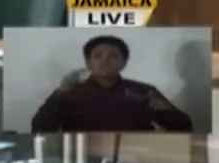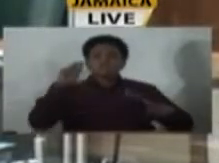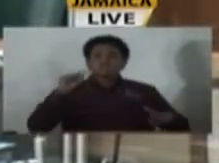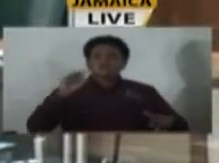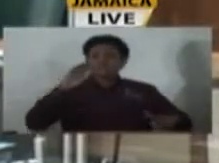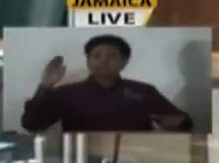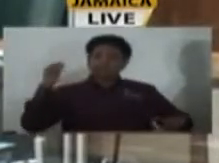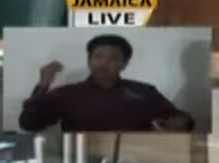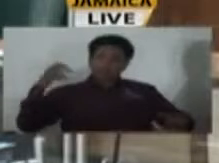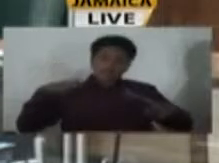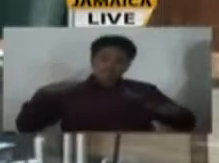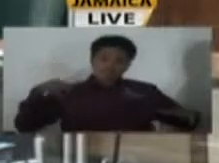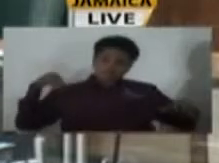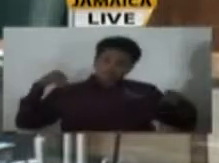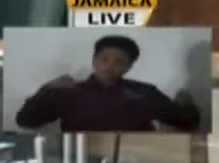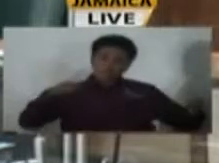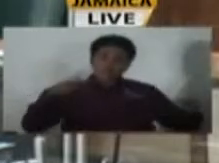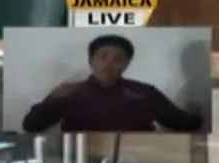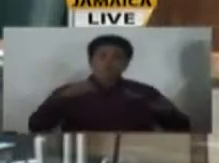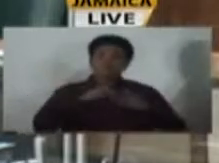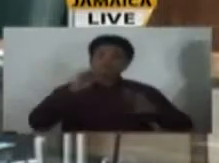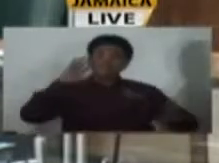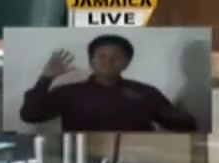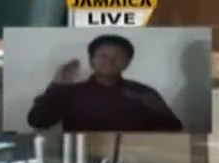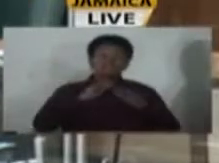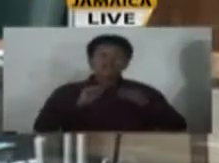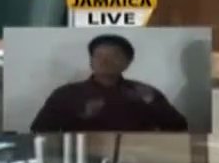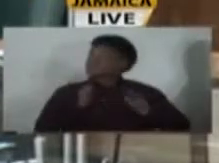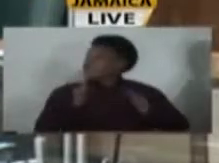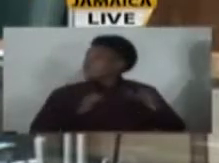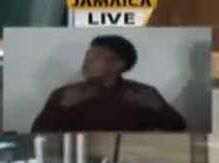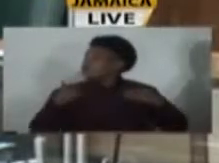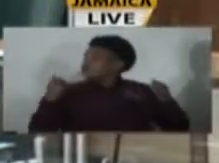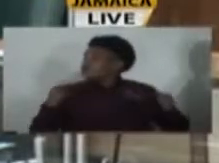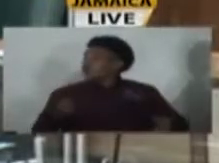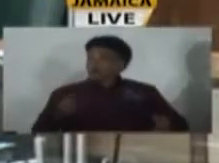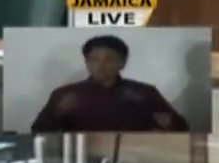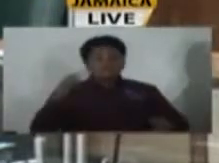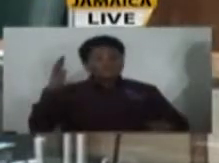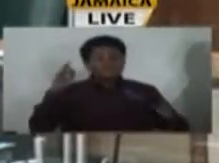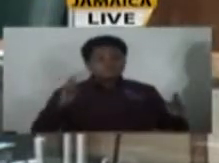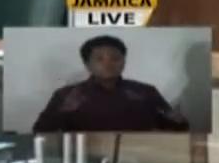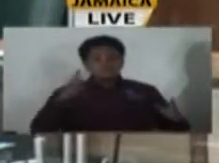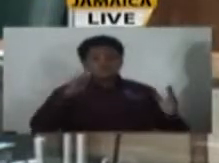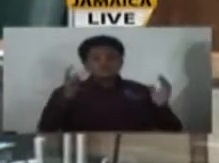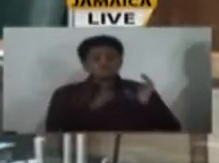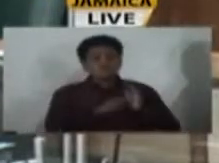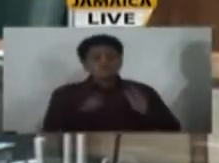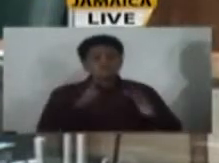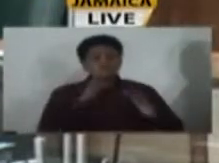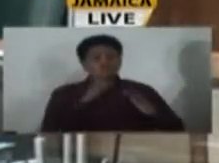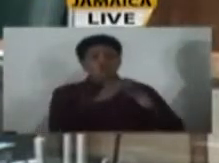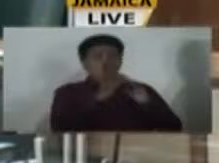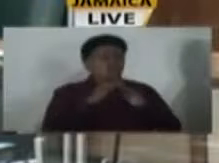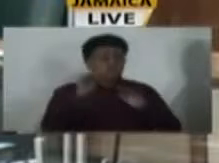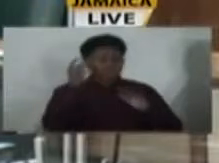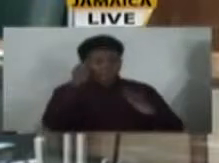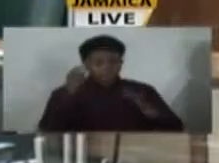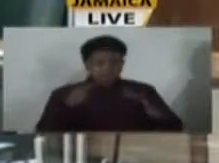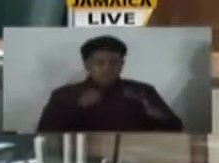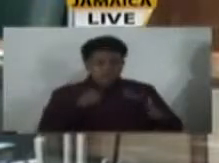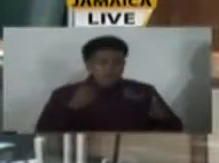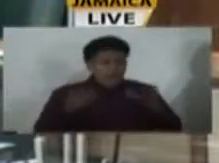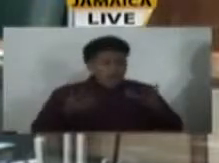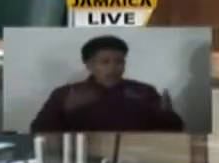billion-dollar investments. In targeting a robust recovery, Madam Speaker, recognizing the constraints of government,